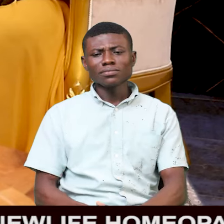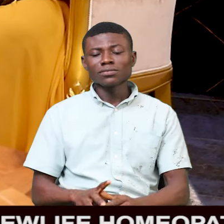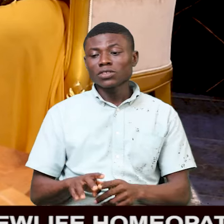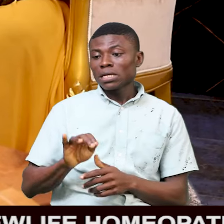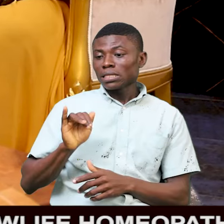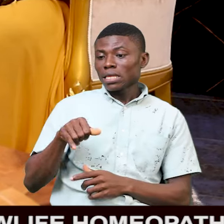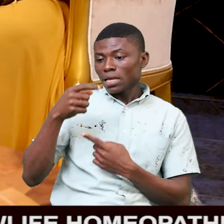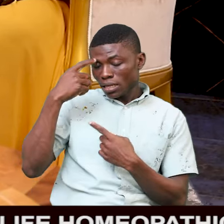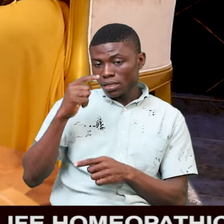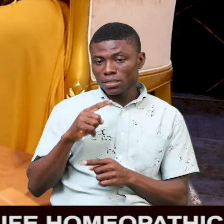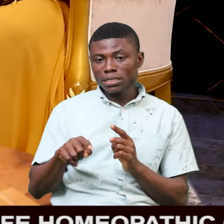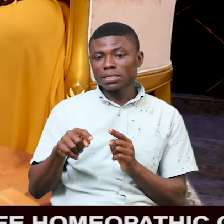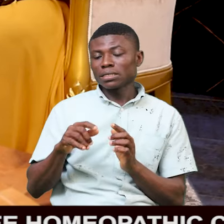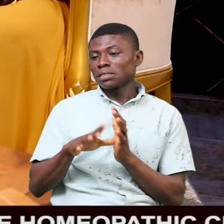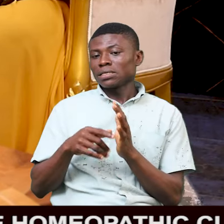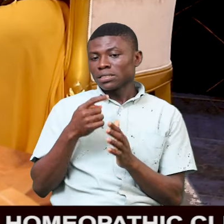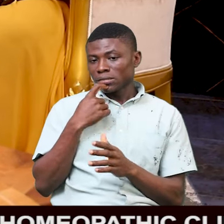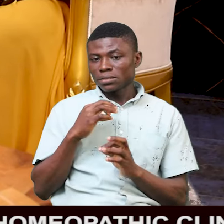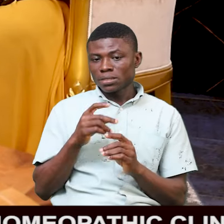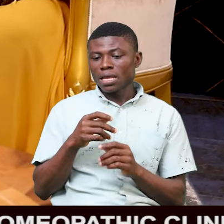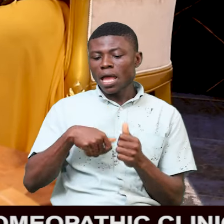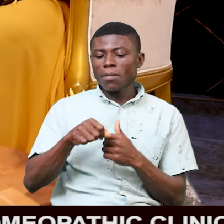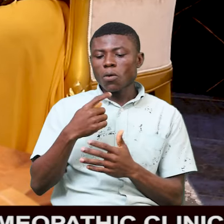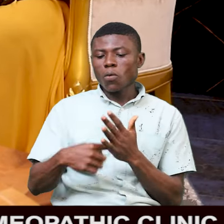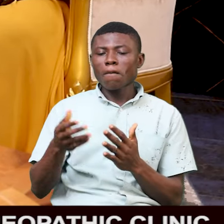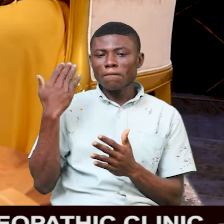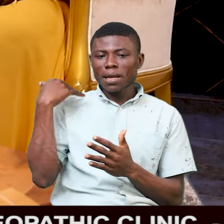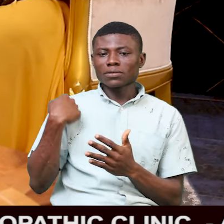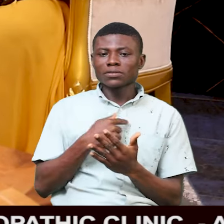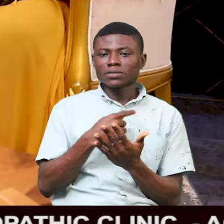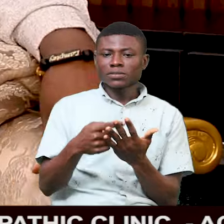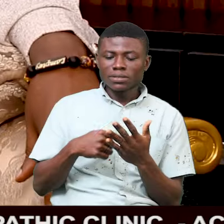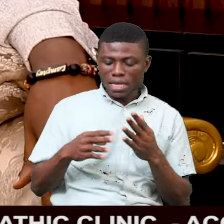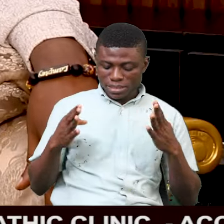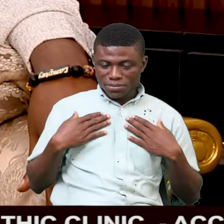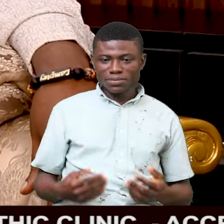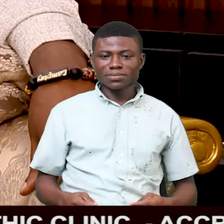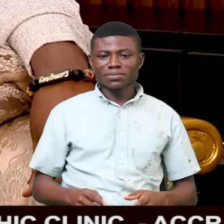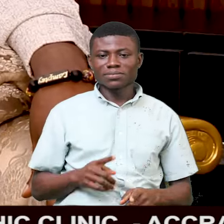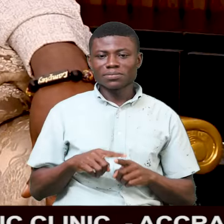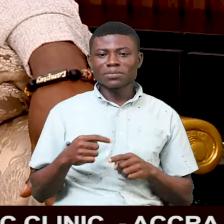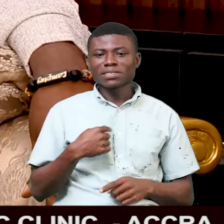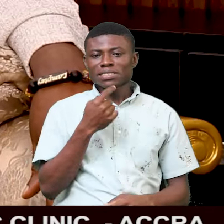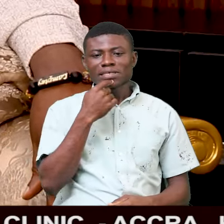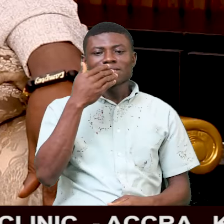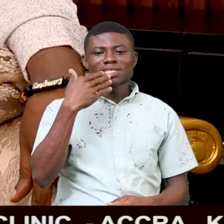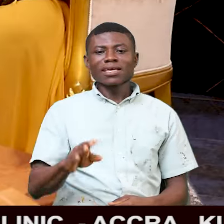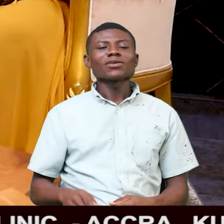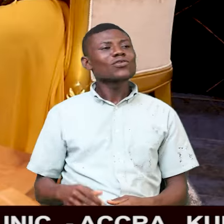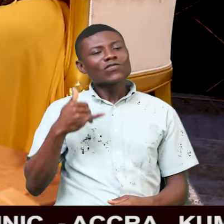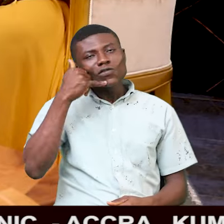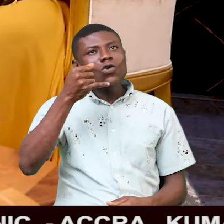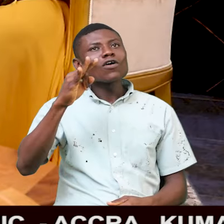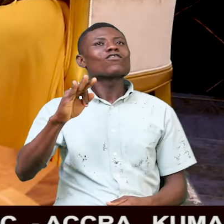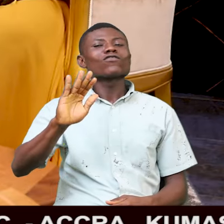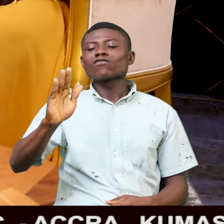So that was it. And she was like, okay, about me, I'm going to go home. I'm going to go home. Okay, thank you. I'm going to